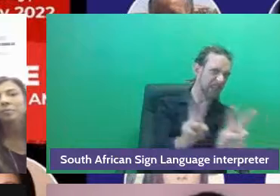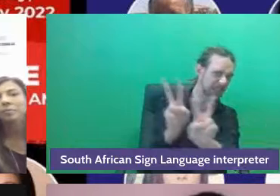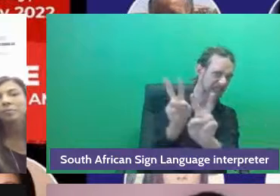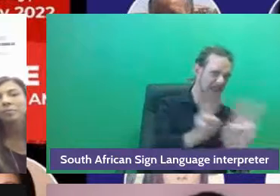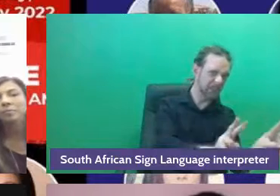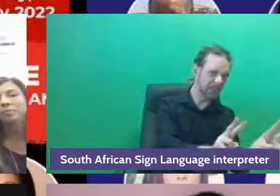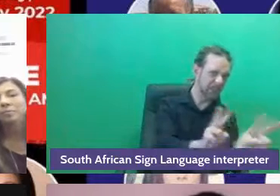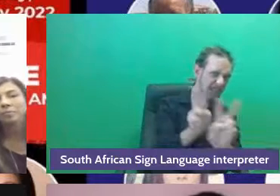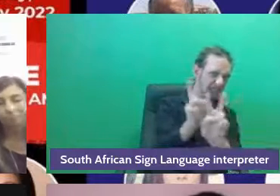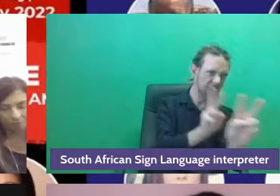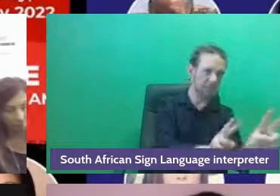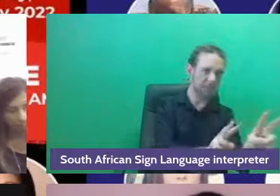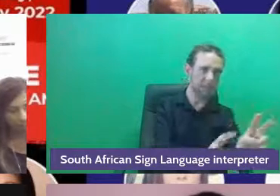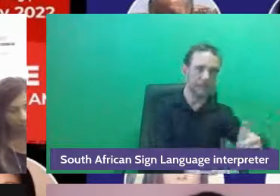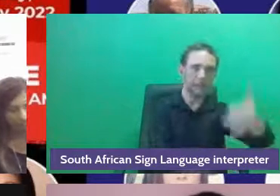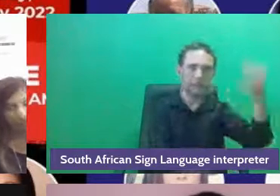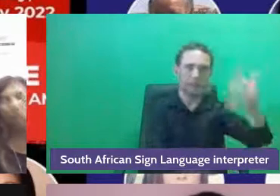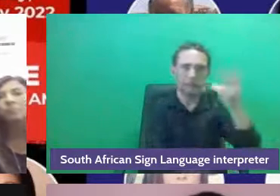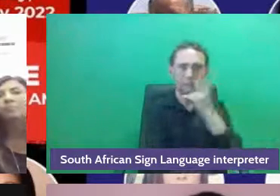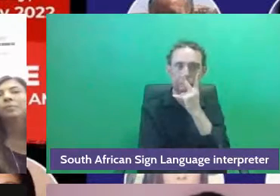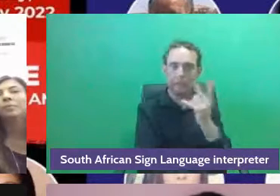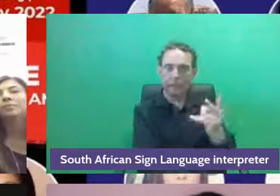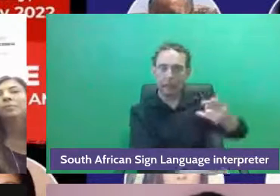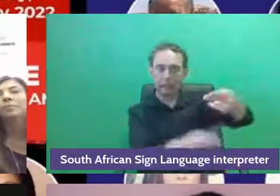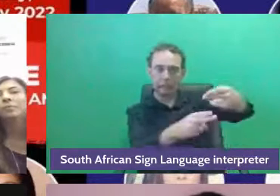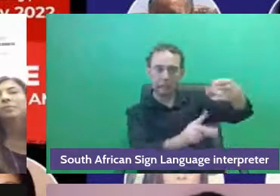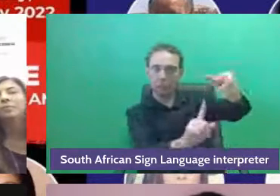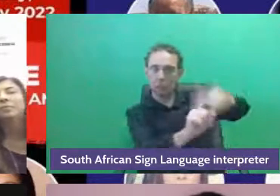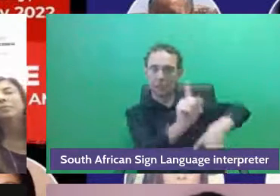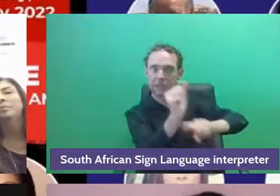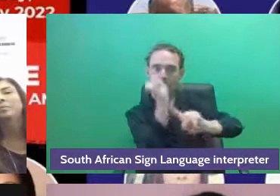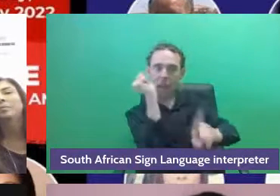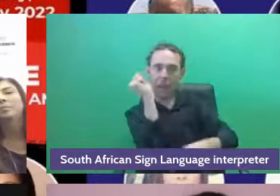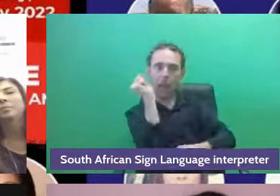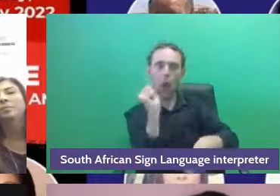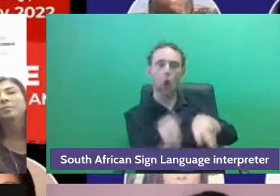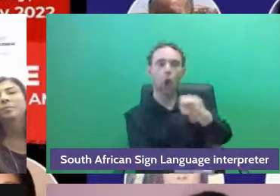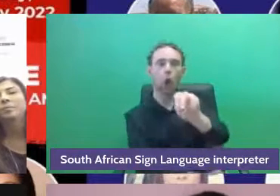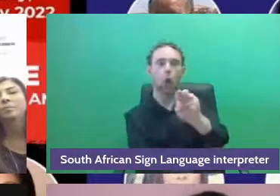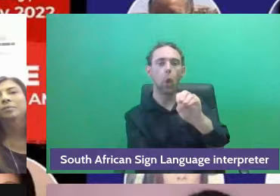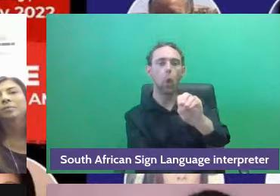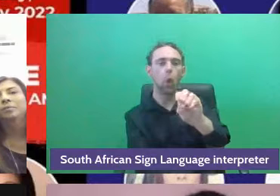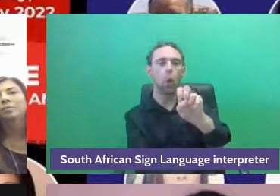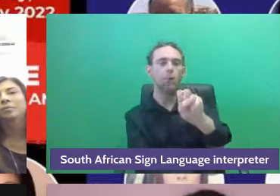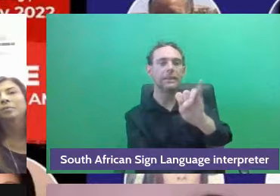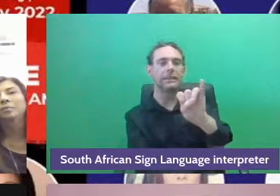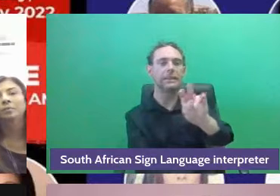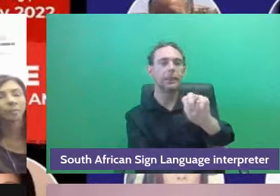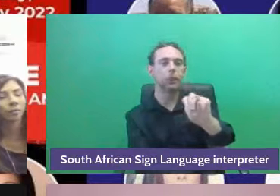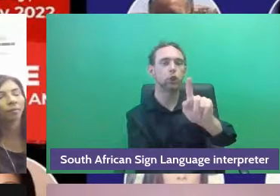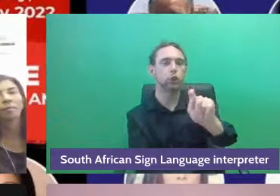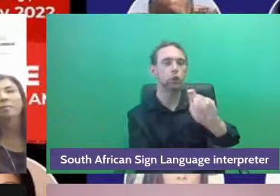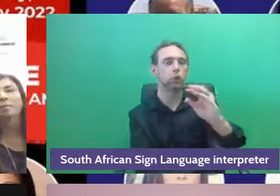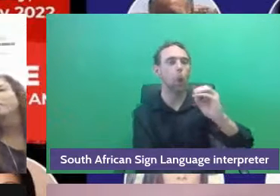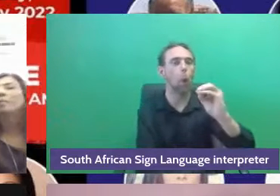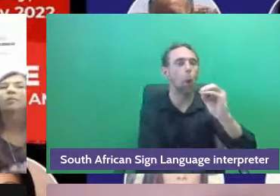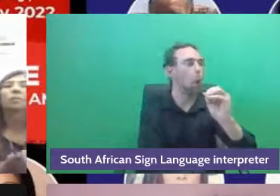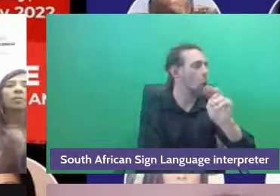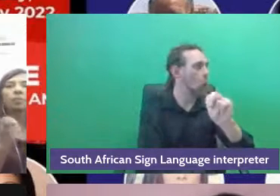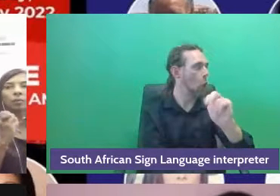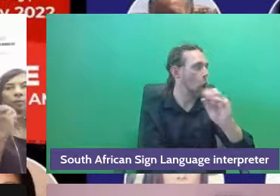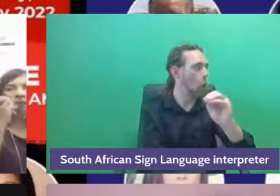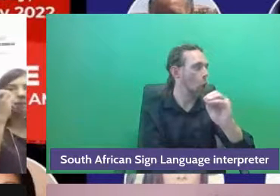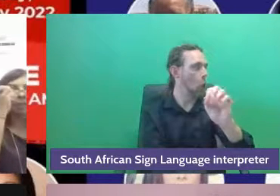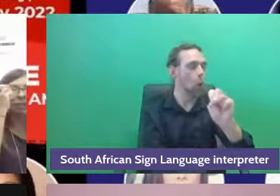Let me just check on our final panelist, who is Nosintu Kimeli, and who is the founder